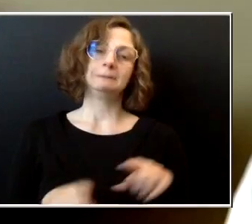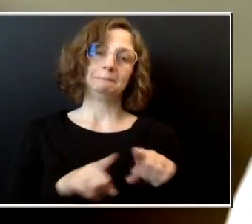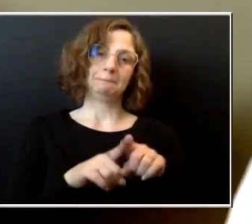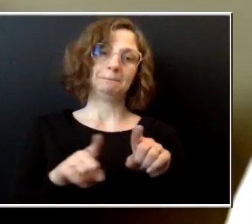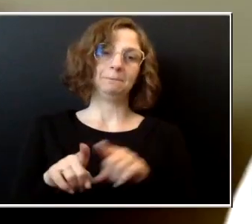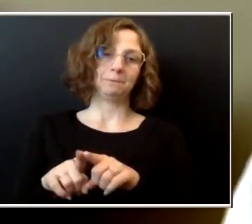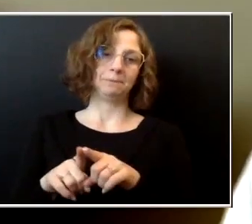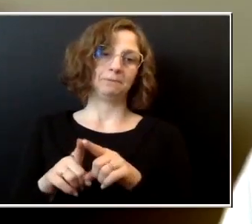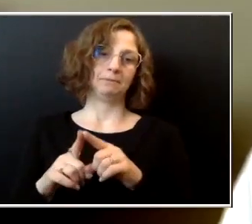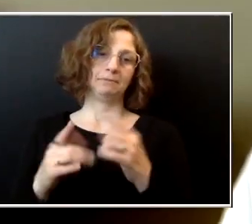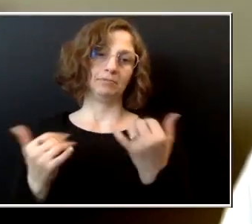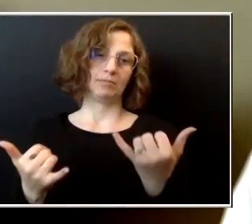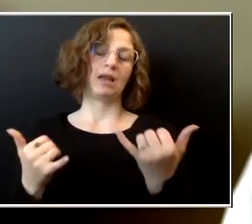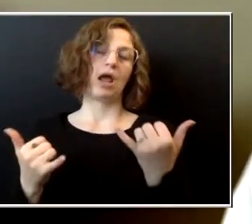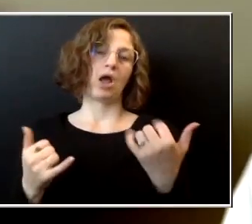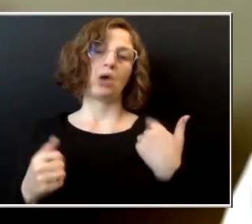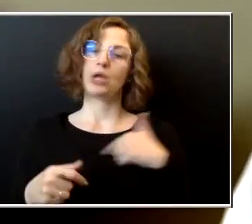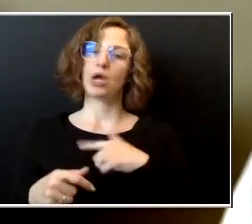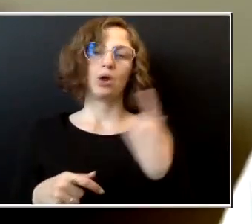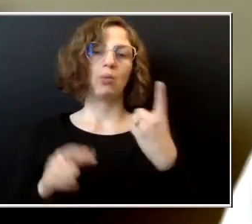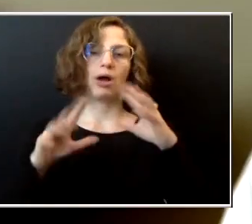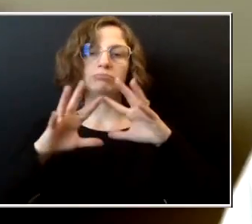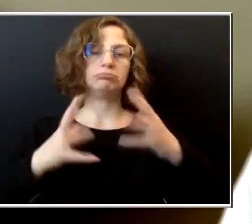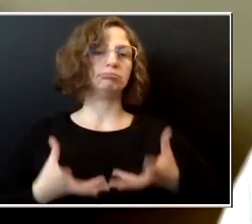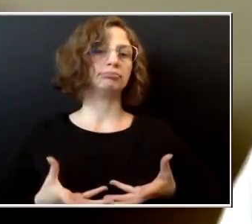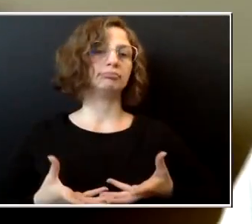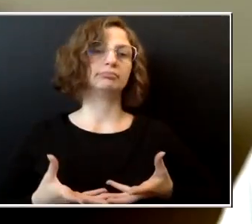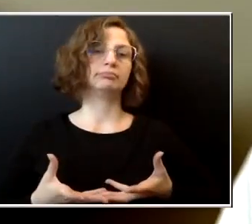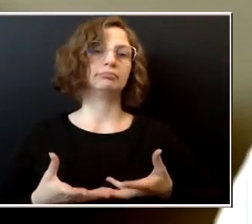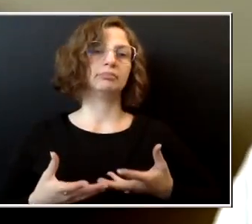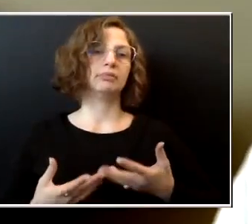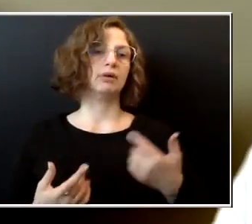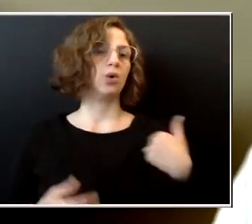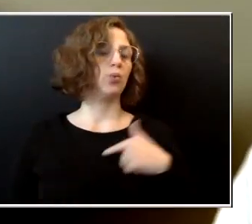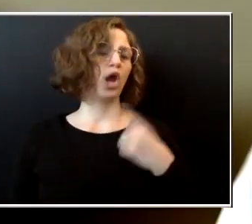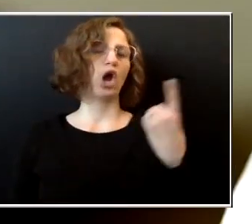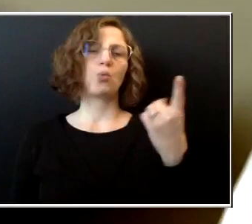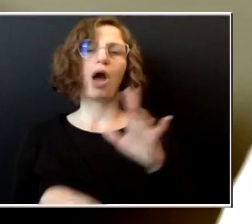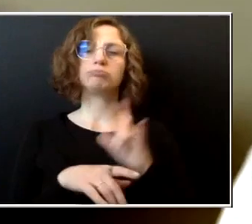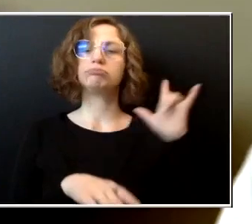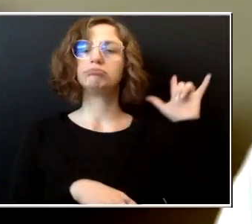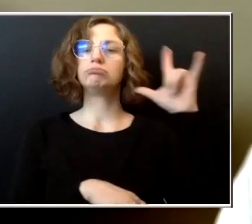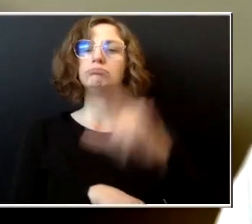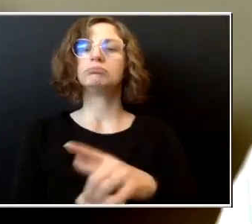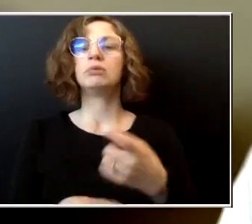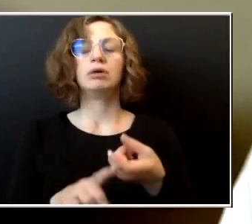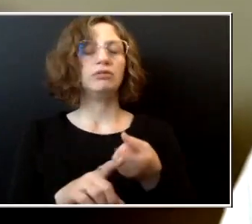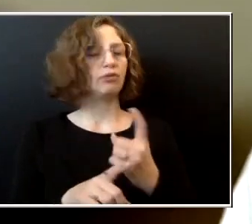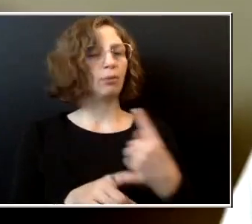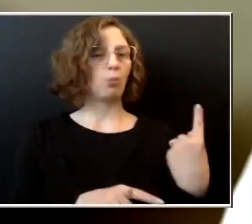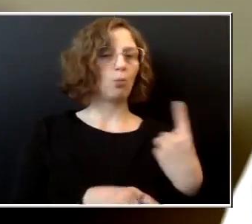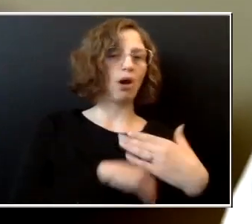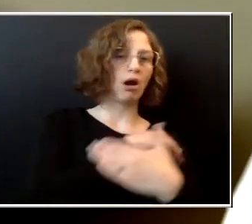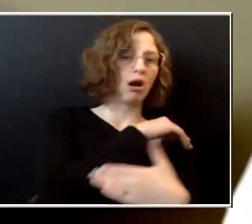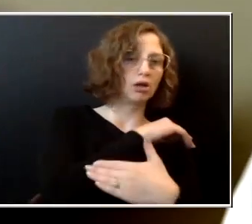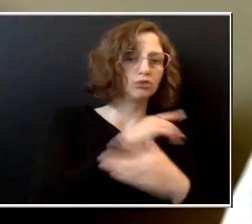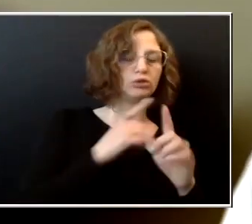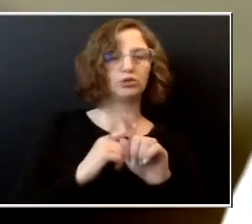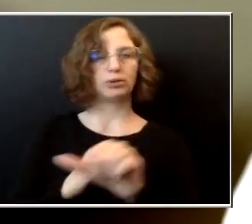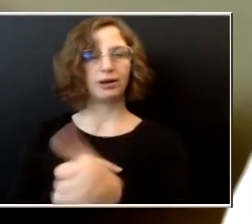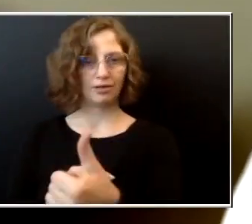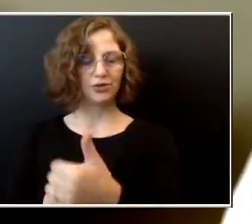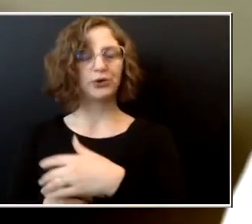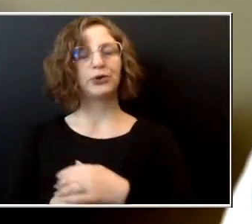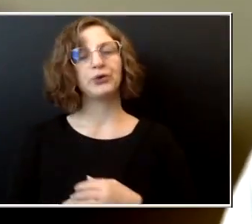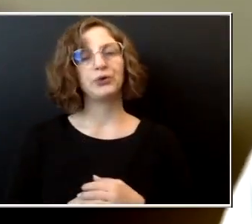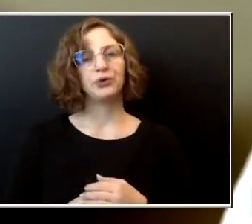one globe. It is one plane flight from one side of the earth to the other. It doesn't really seem like